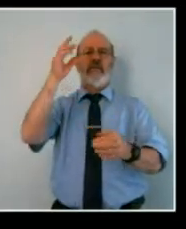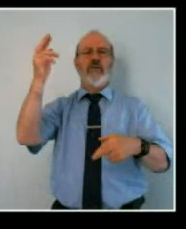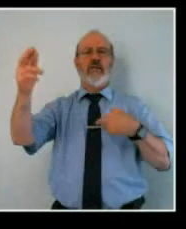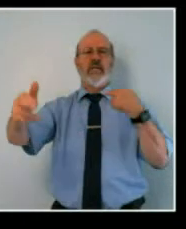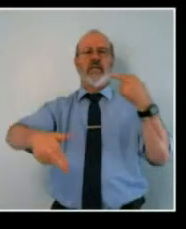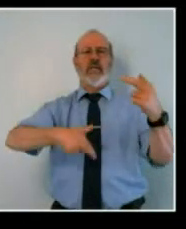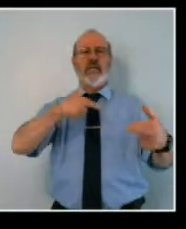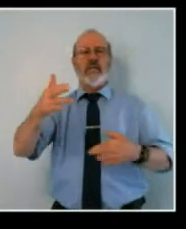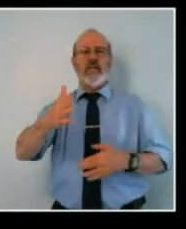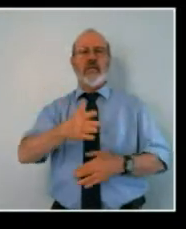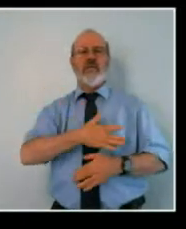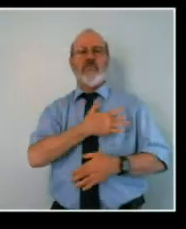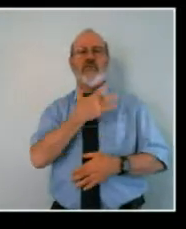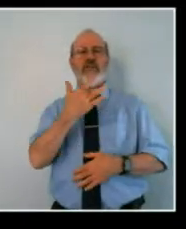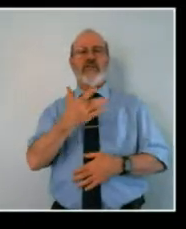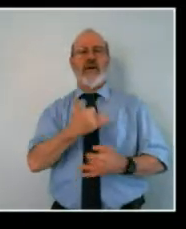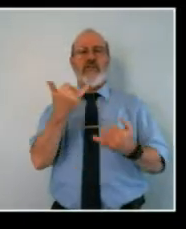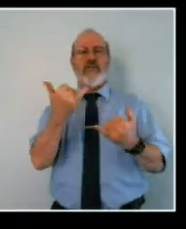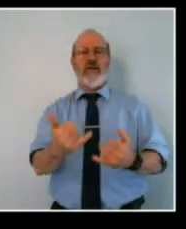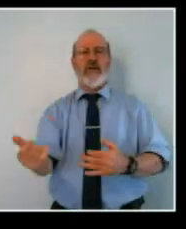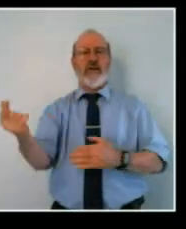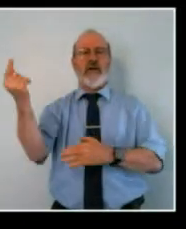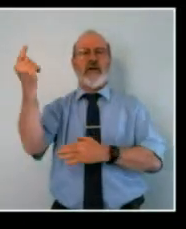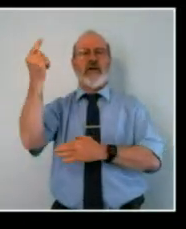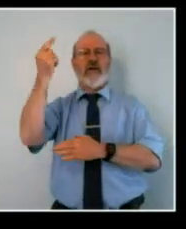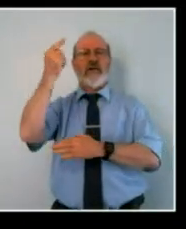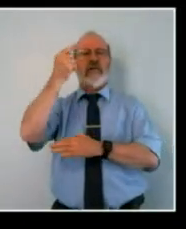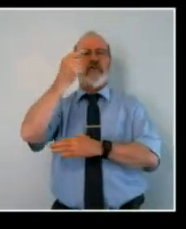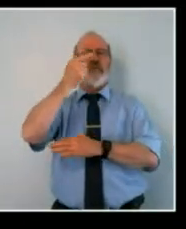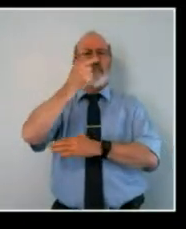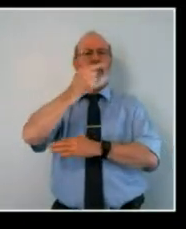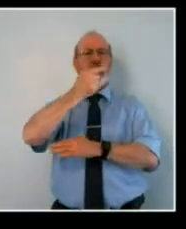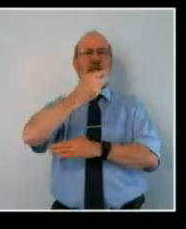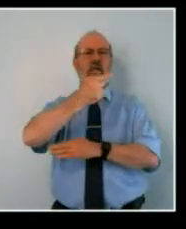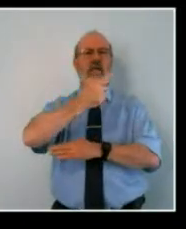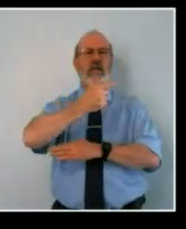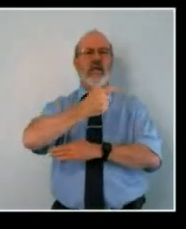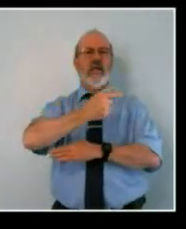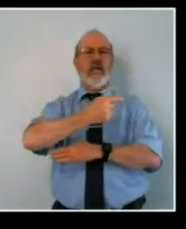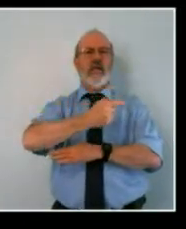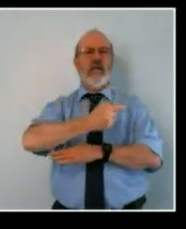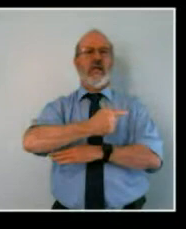Spirit, revive my heart today.